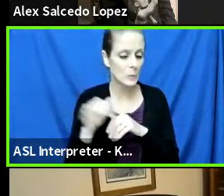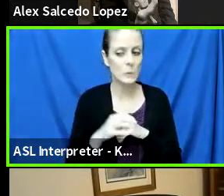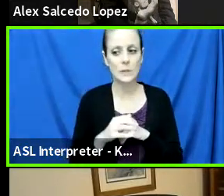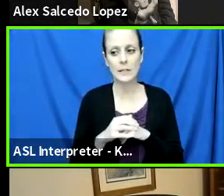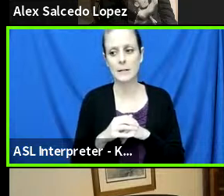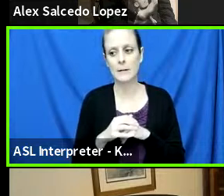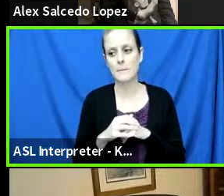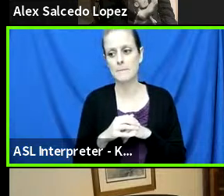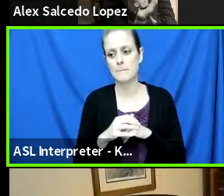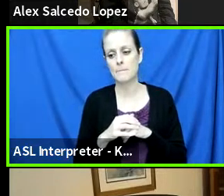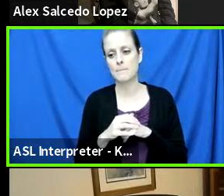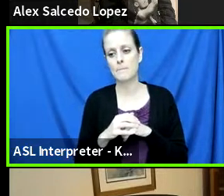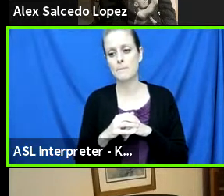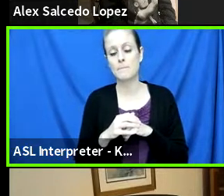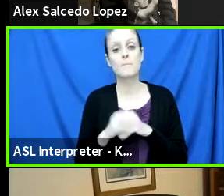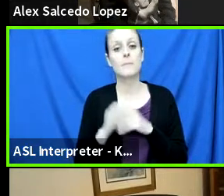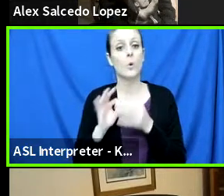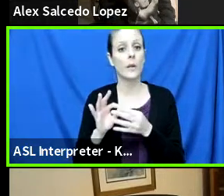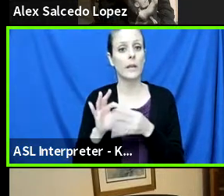And with